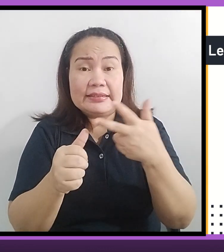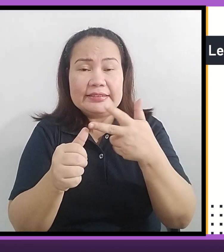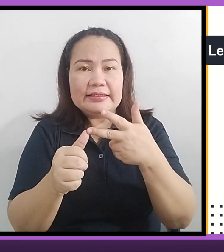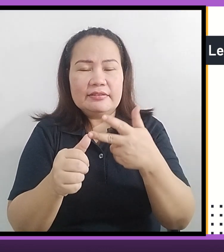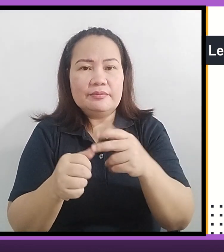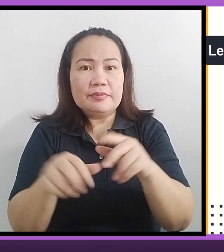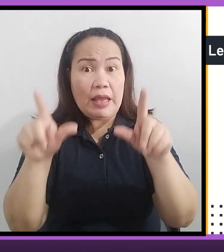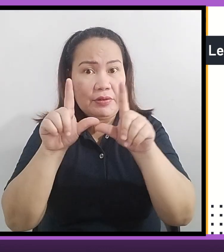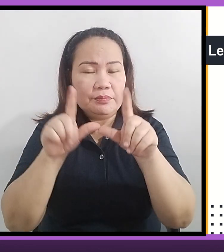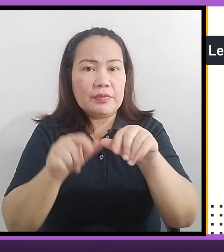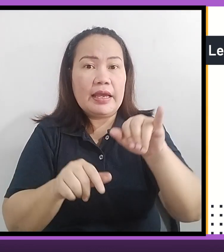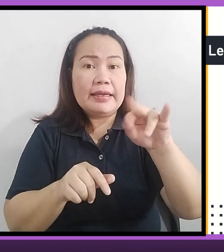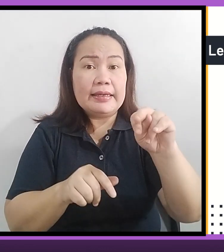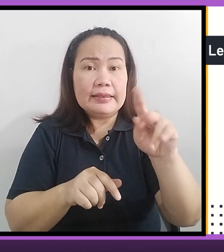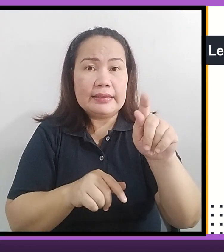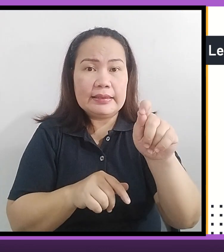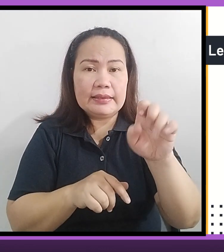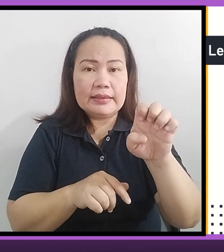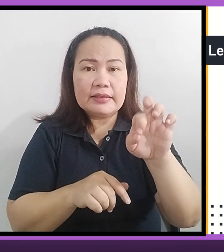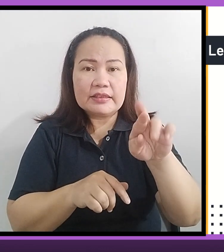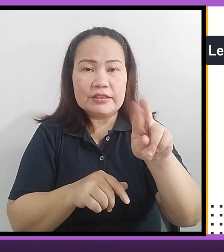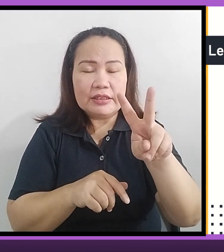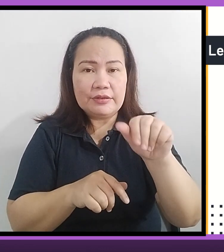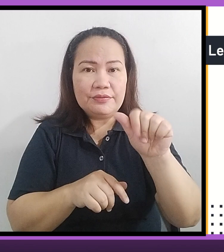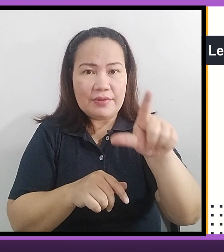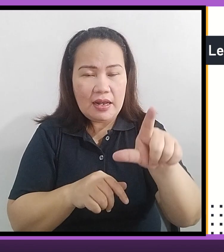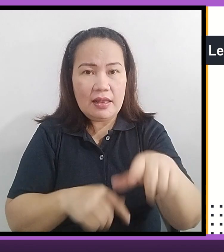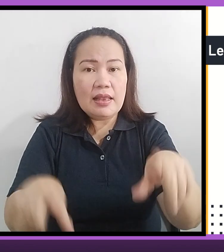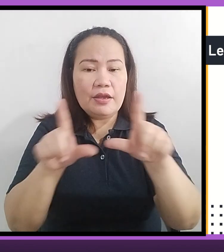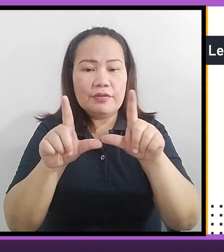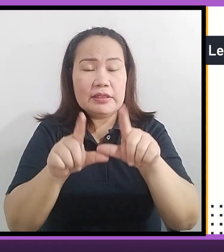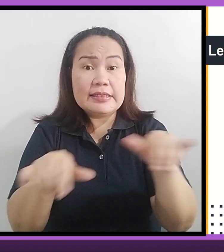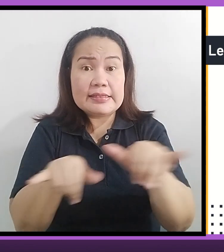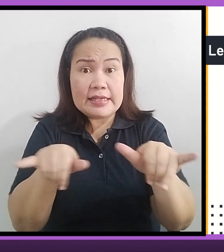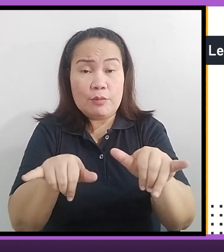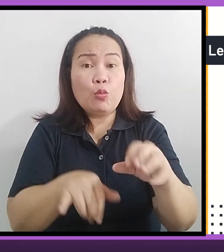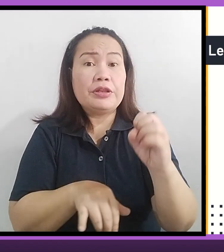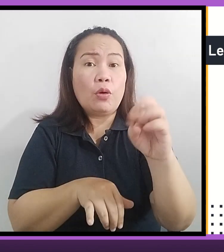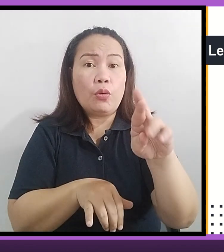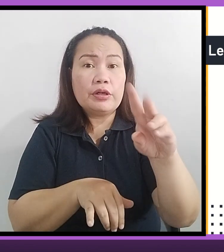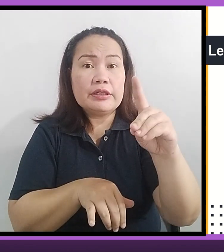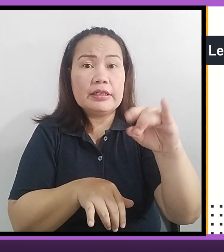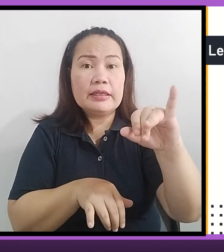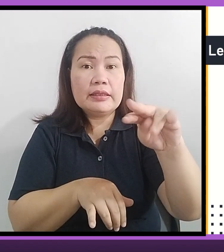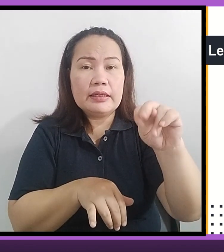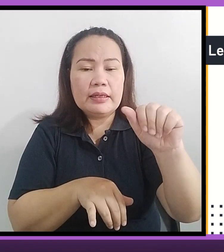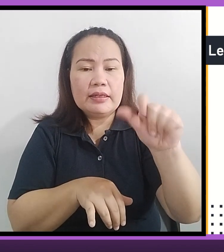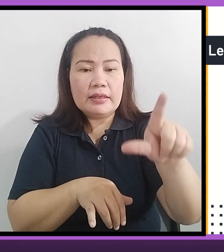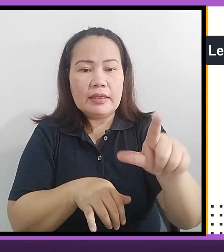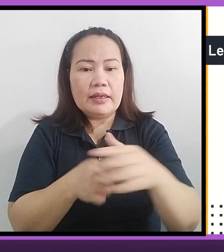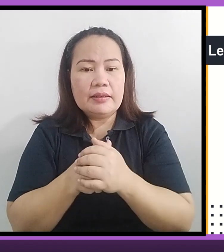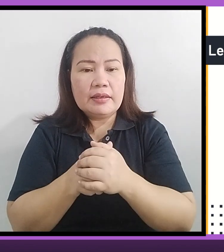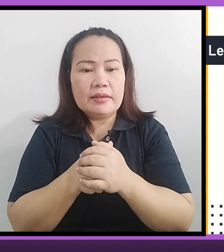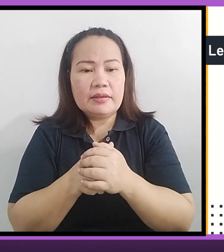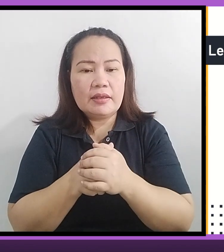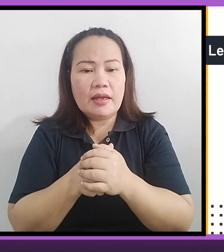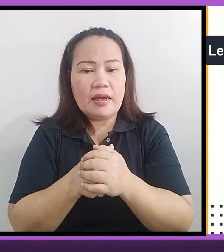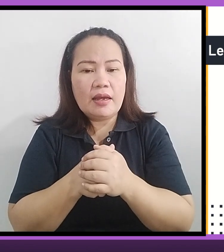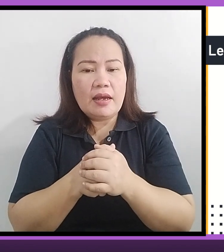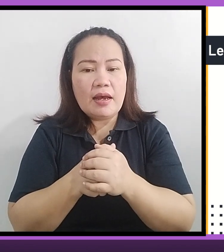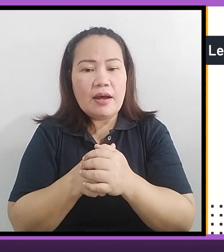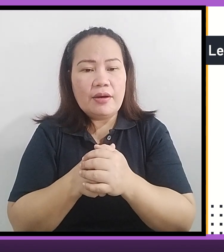Interval level, so when say interval level, this is the same in ordinal level with an additional property that we